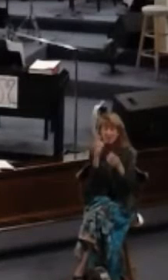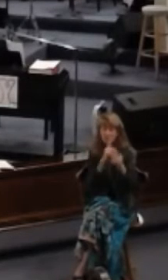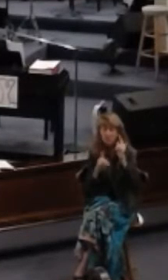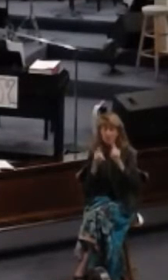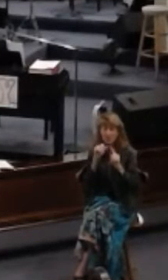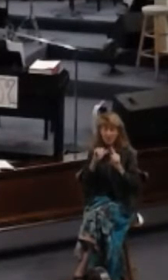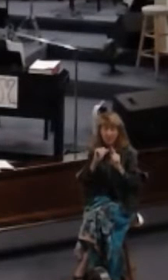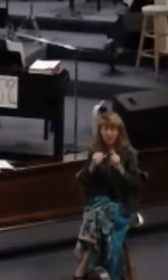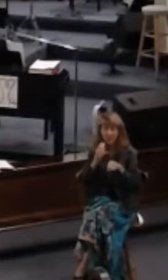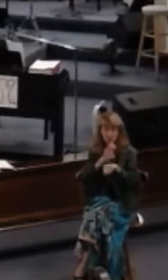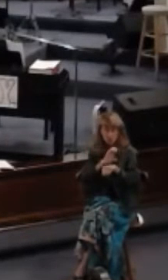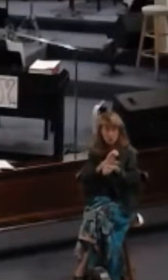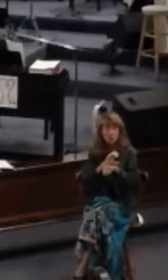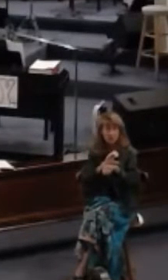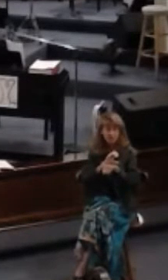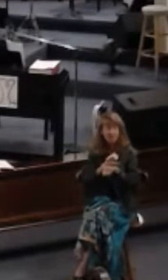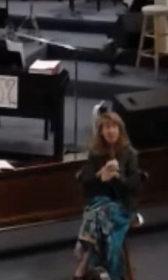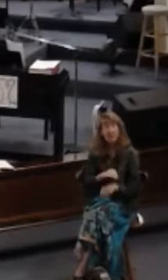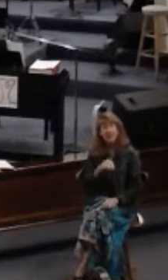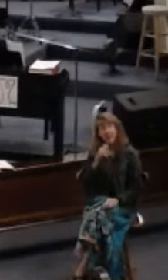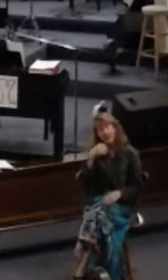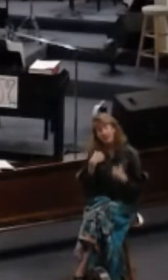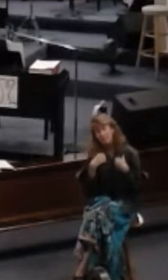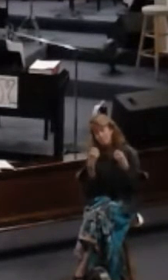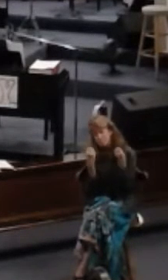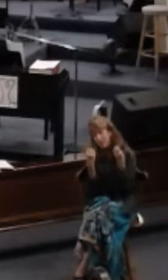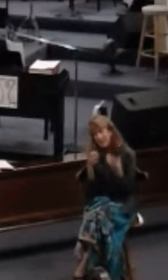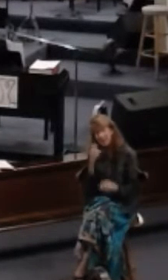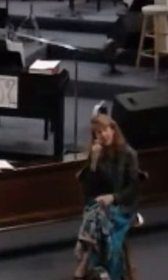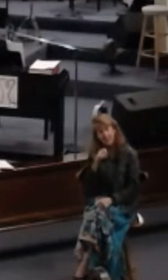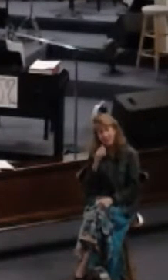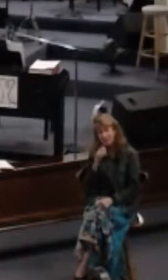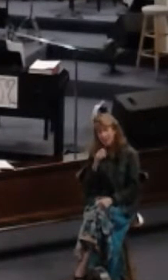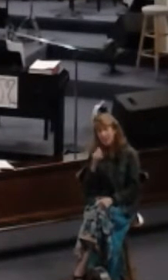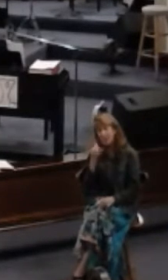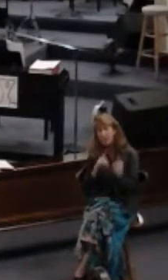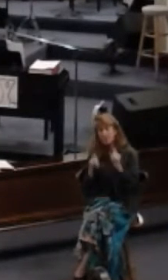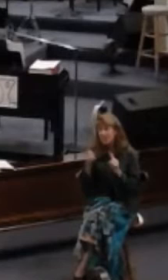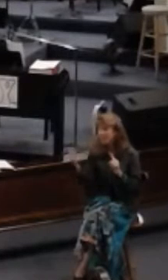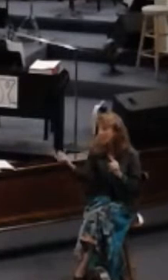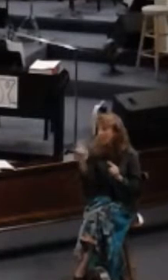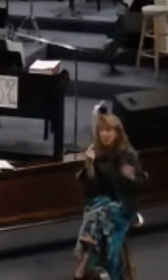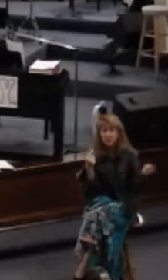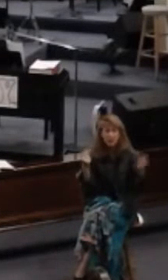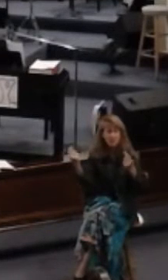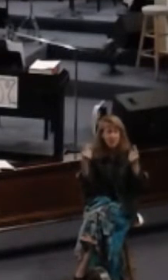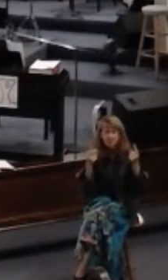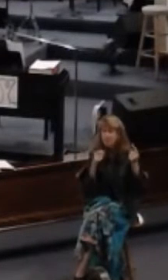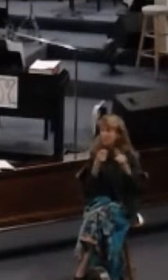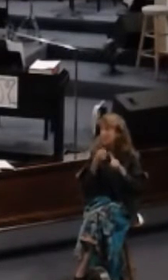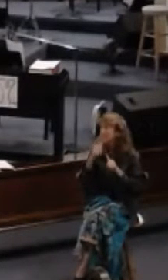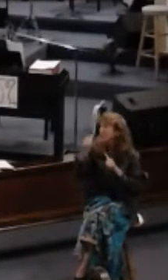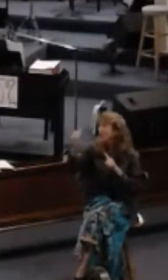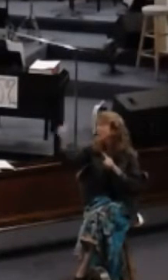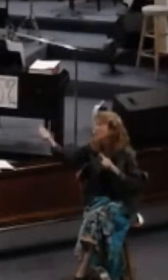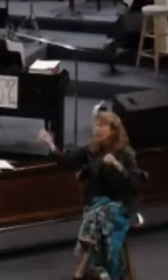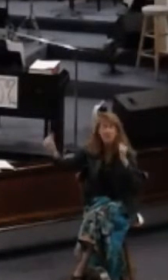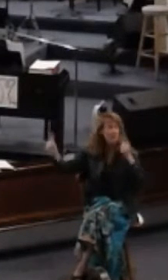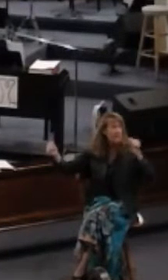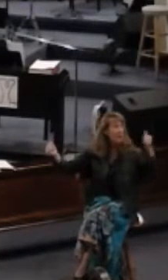fledgling church that were needy. Remember, they'd come from a great distance. Many of them had